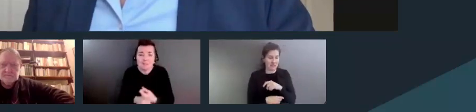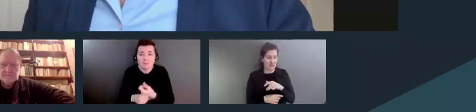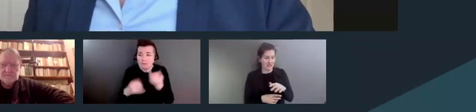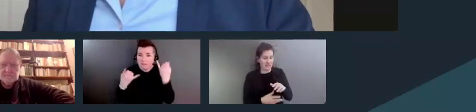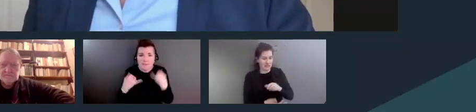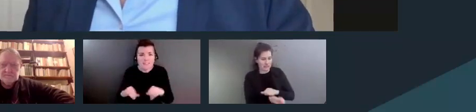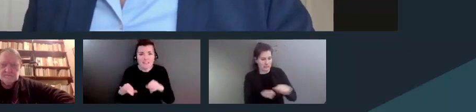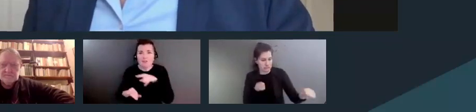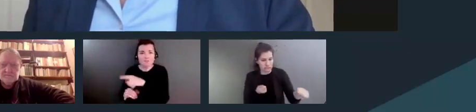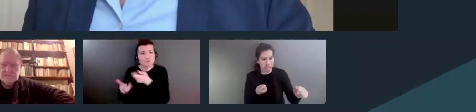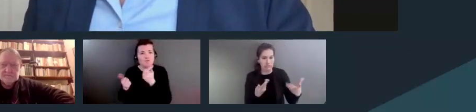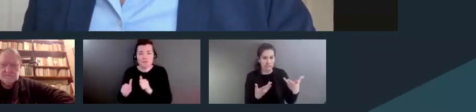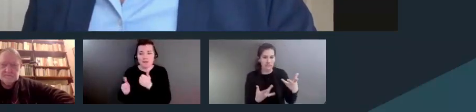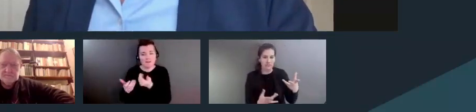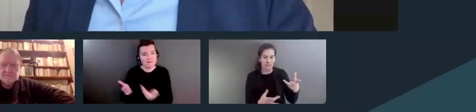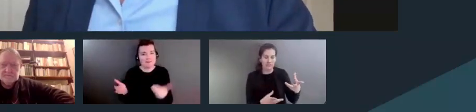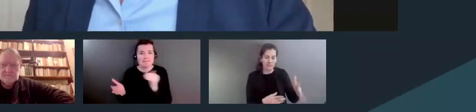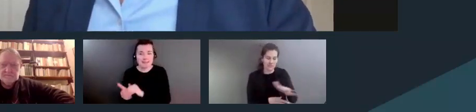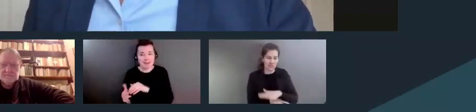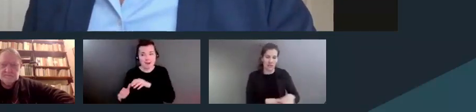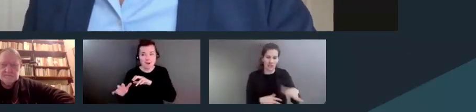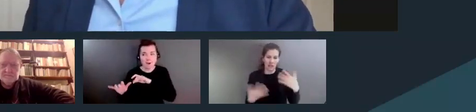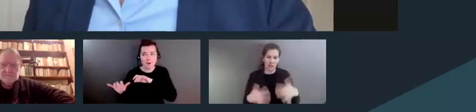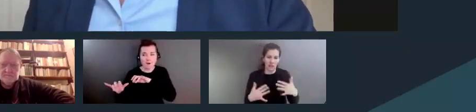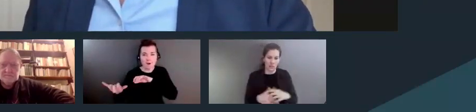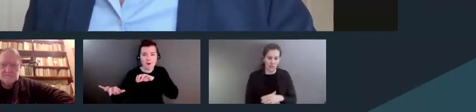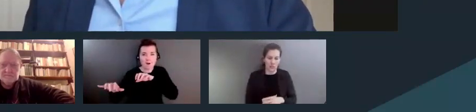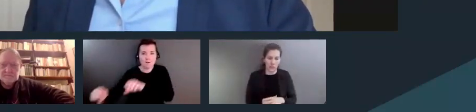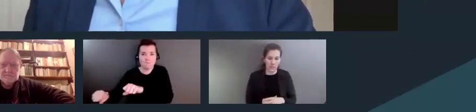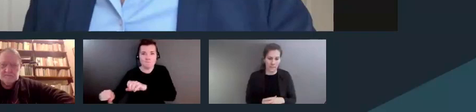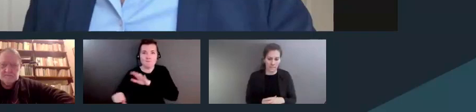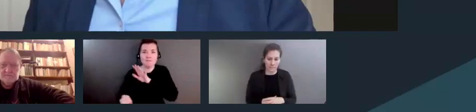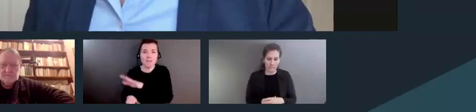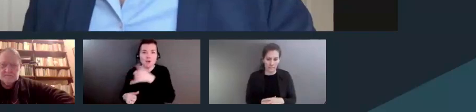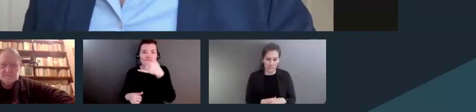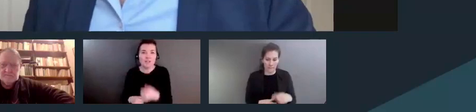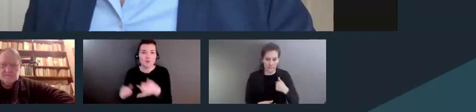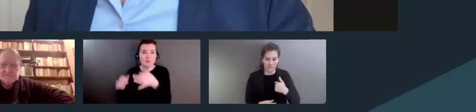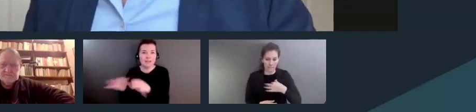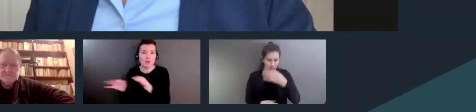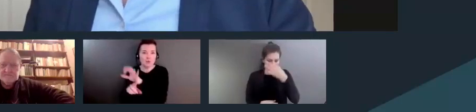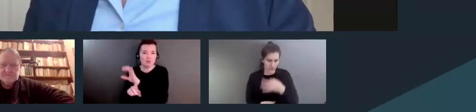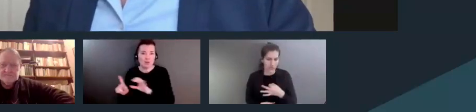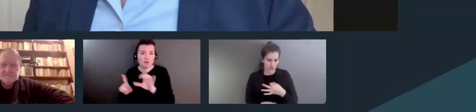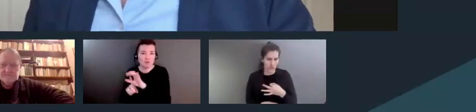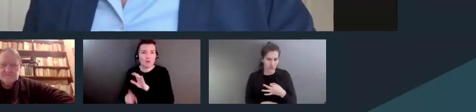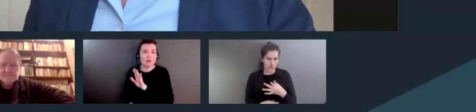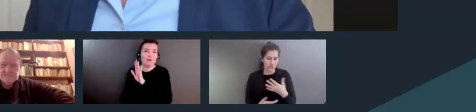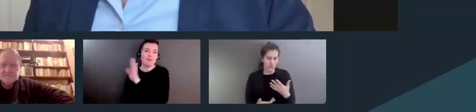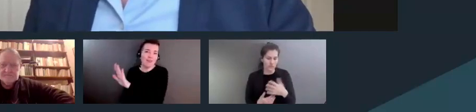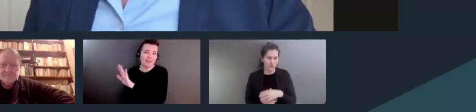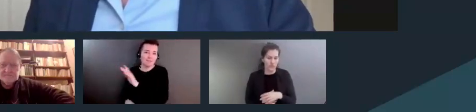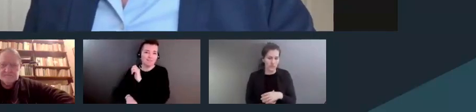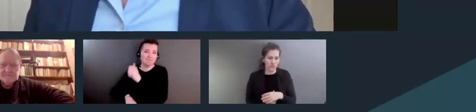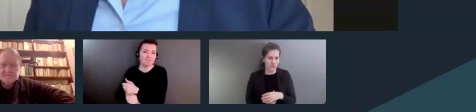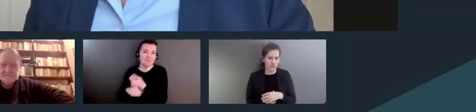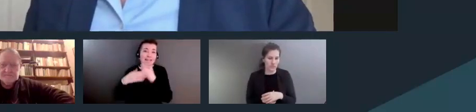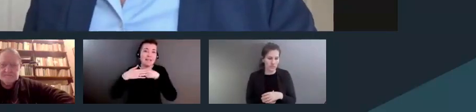eradicate, again, the president's word, the Inuit language and culture with their latest version of Assimilation Schools